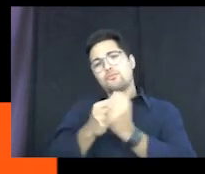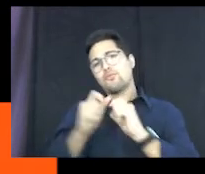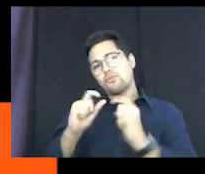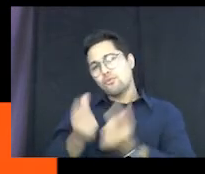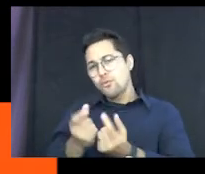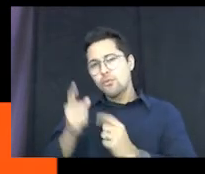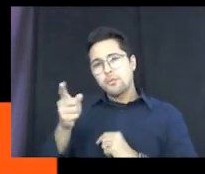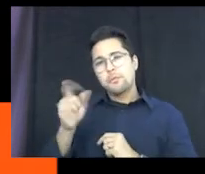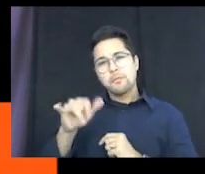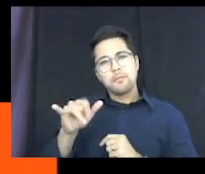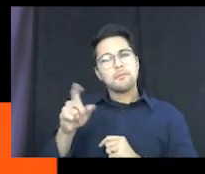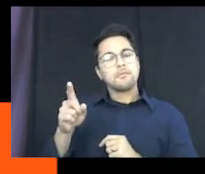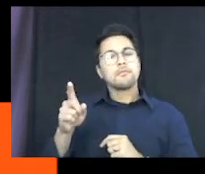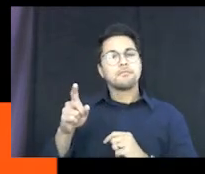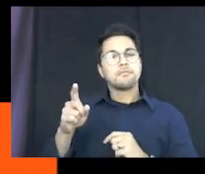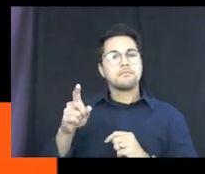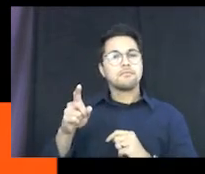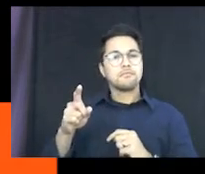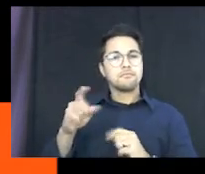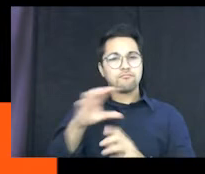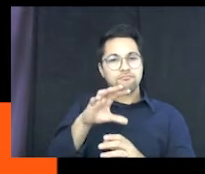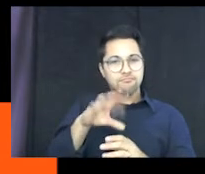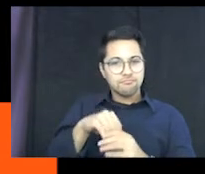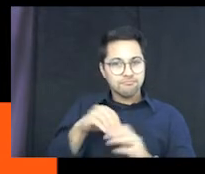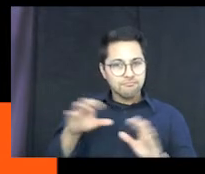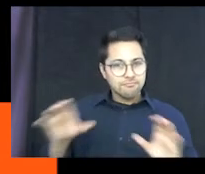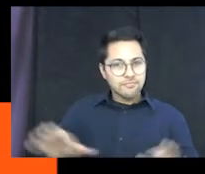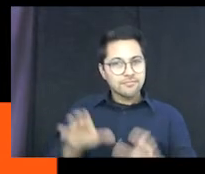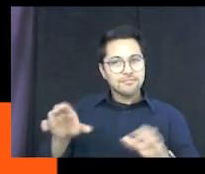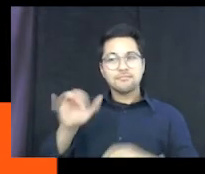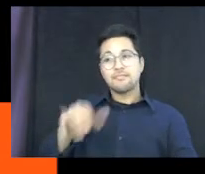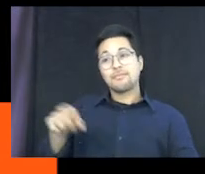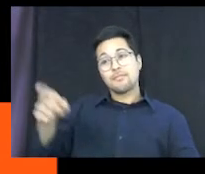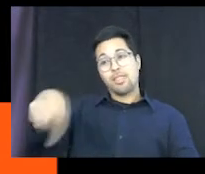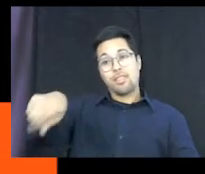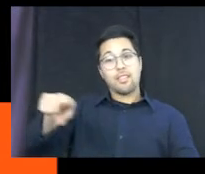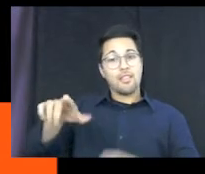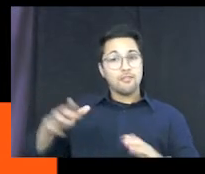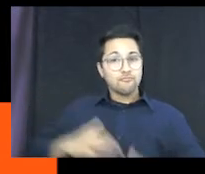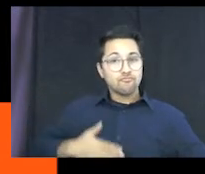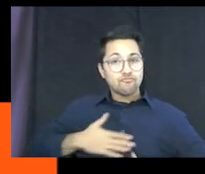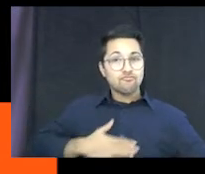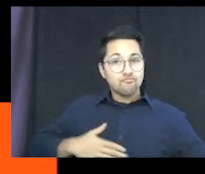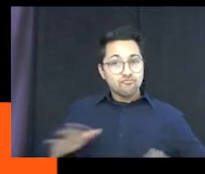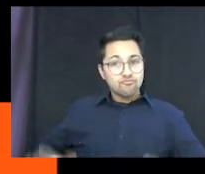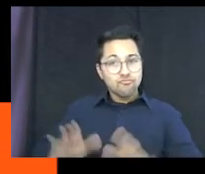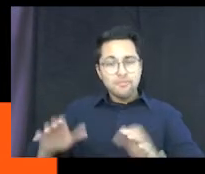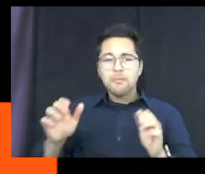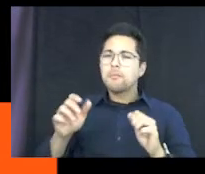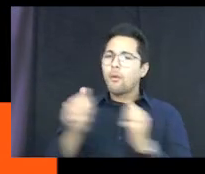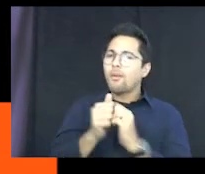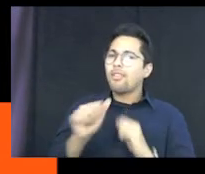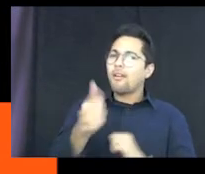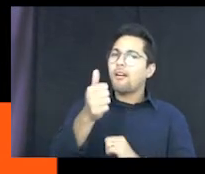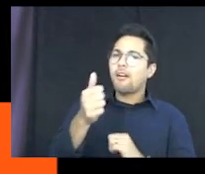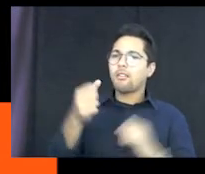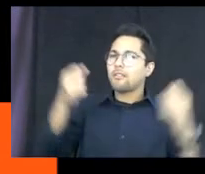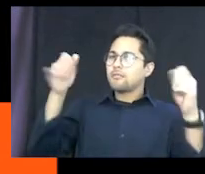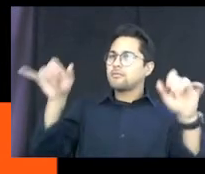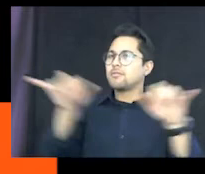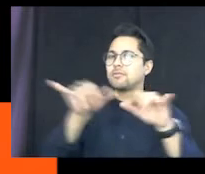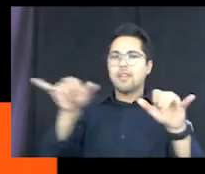that partakes in activities they enjoy doing, but with other like-minded autistic